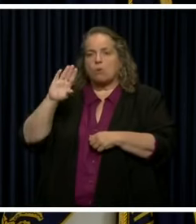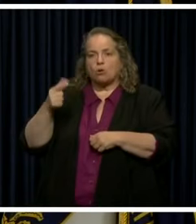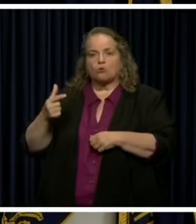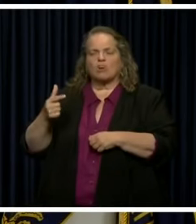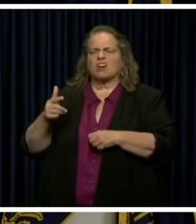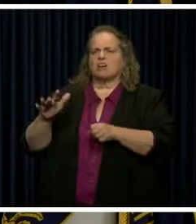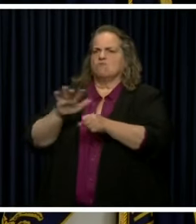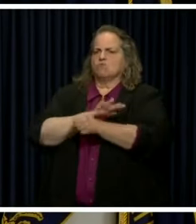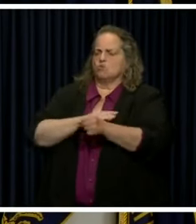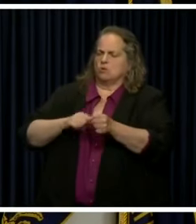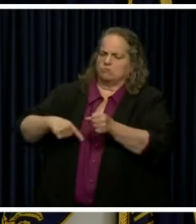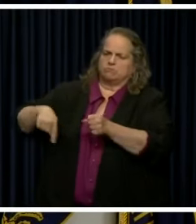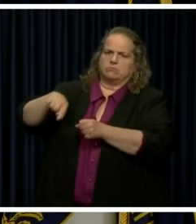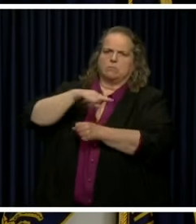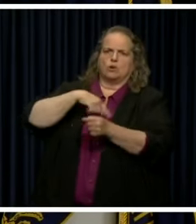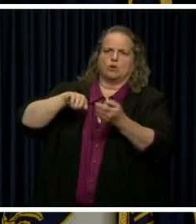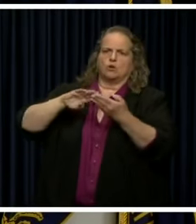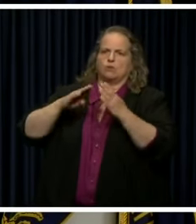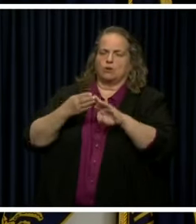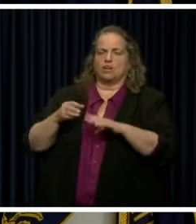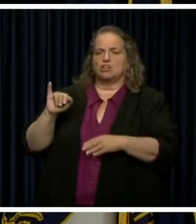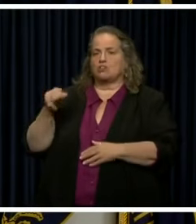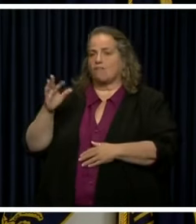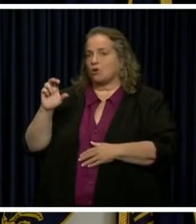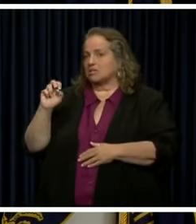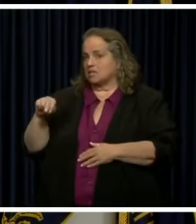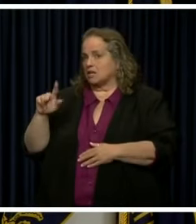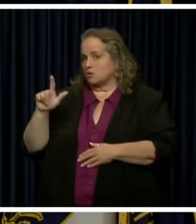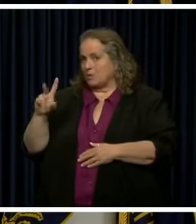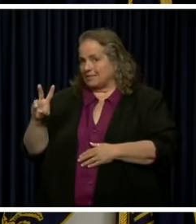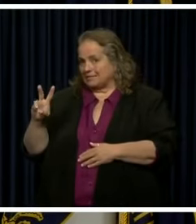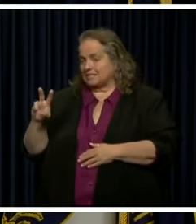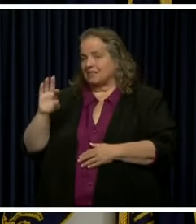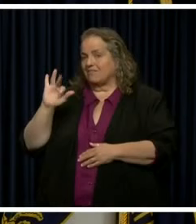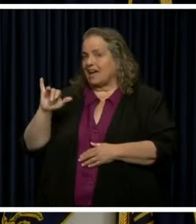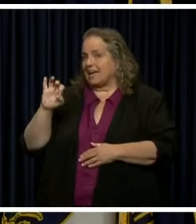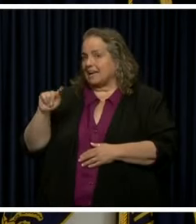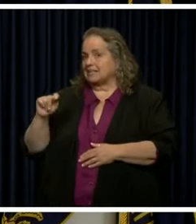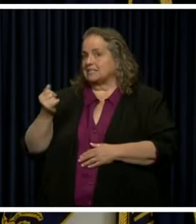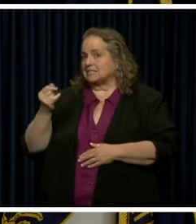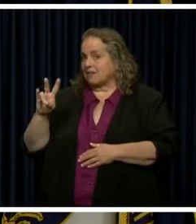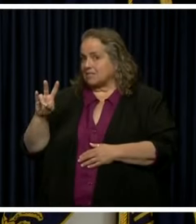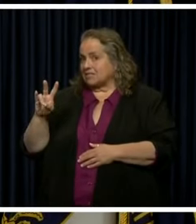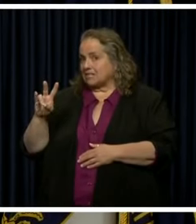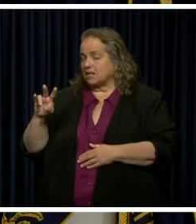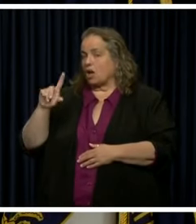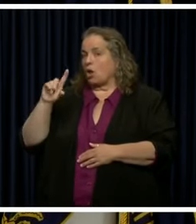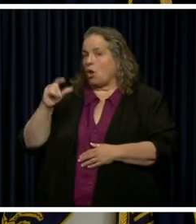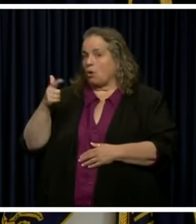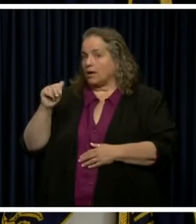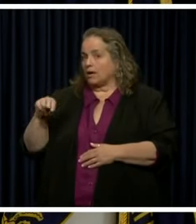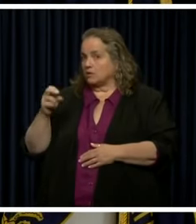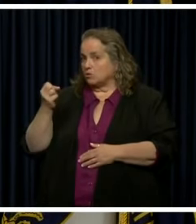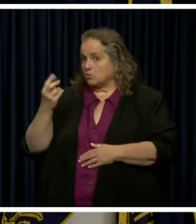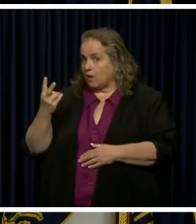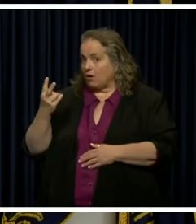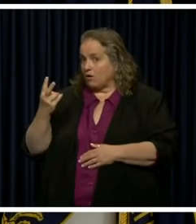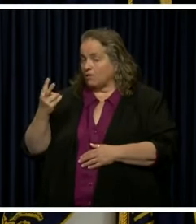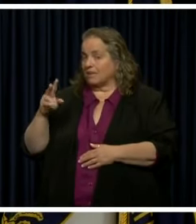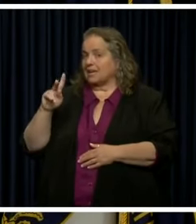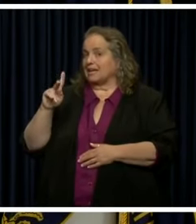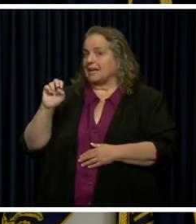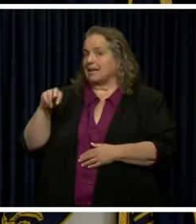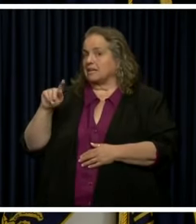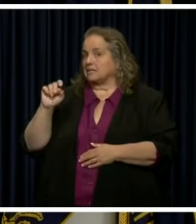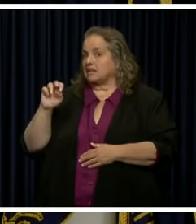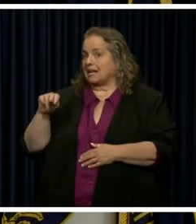surrounding community. Jefferson, 26. Fayette, 17. Logan, 12.